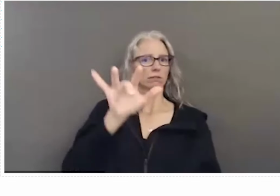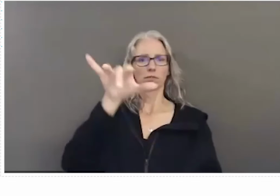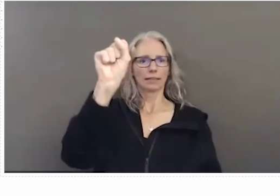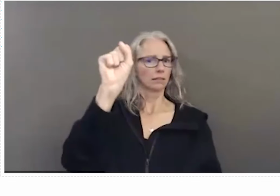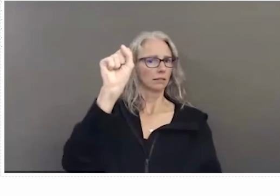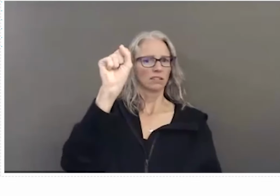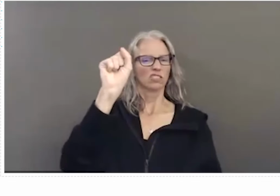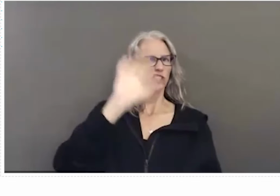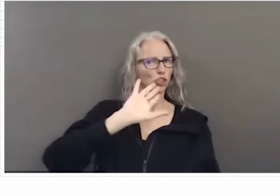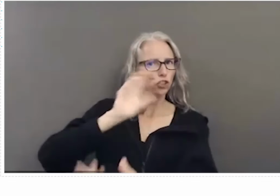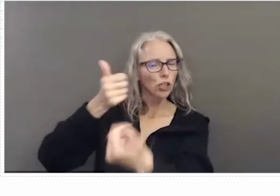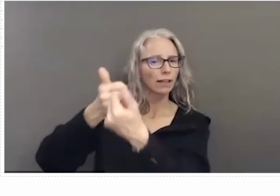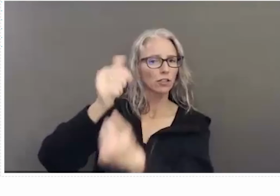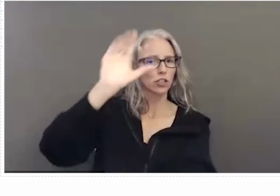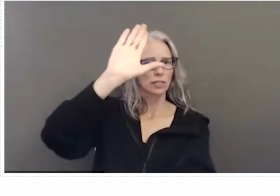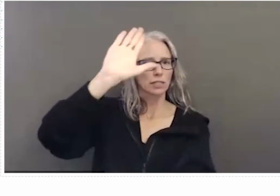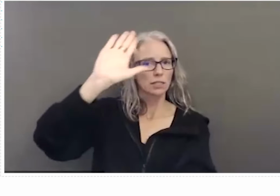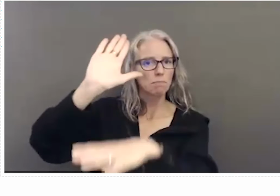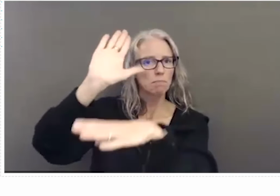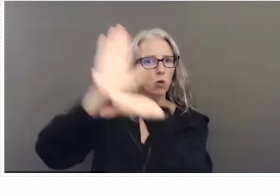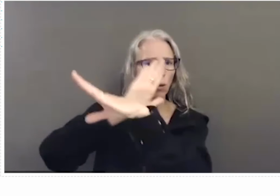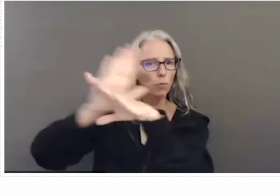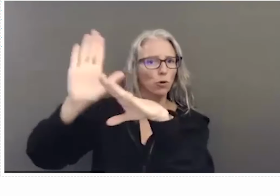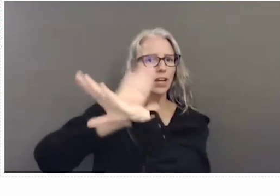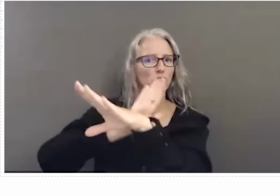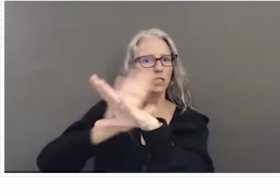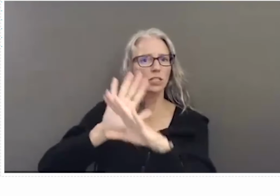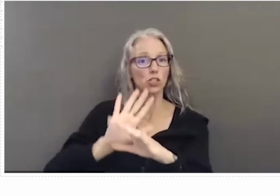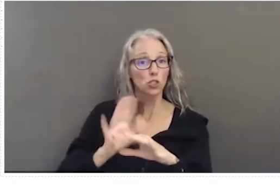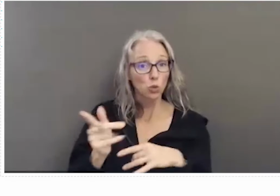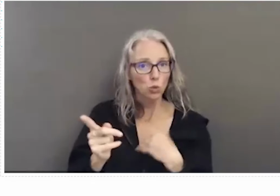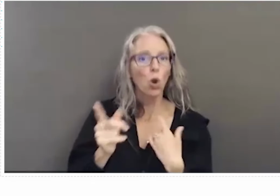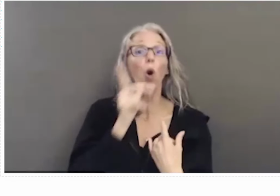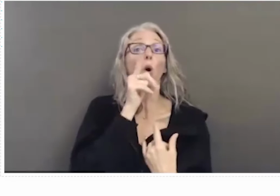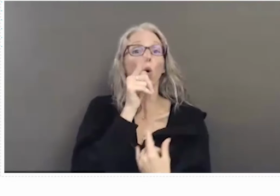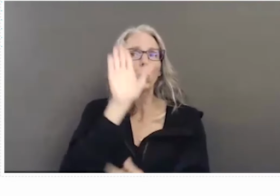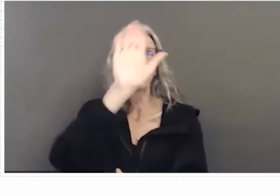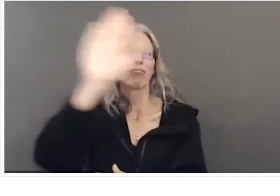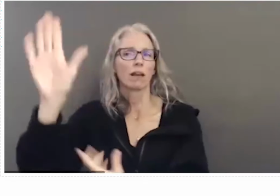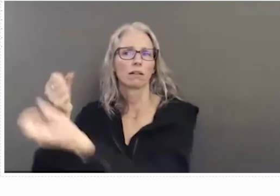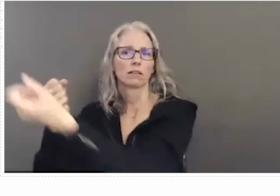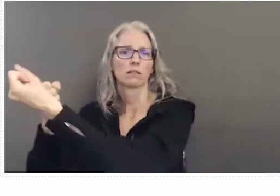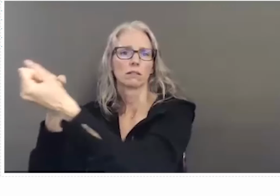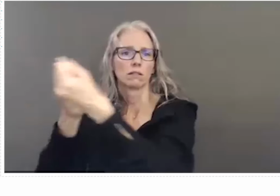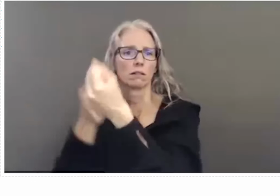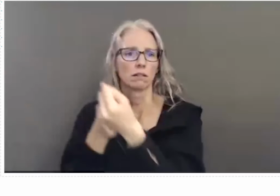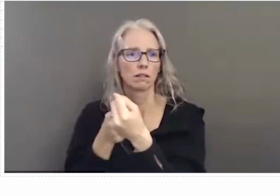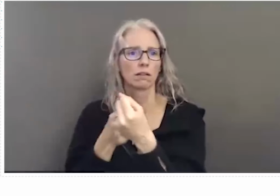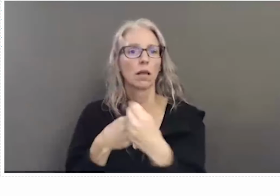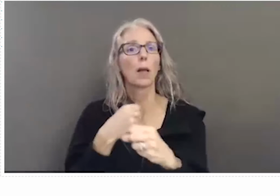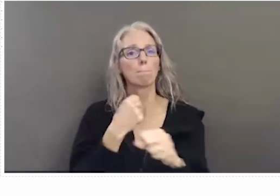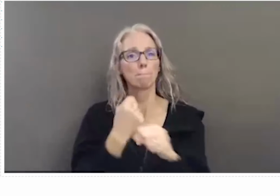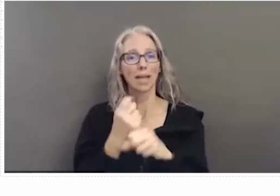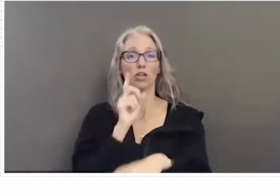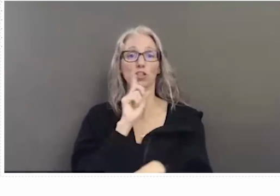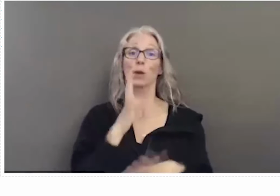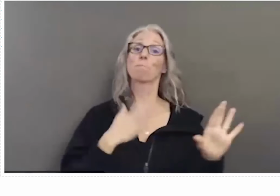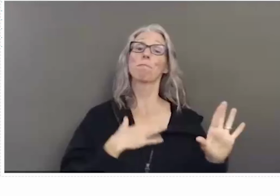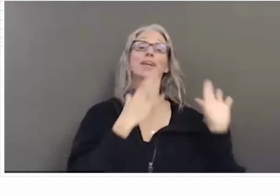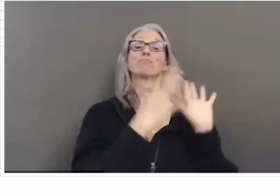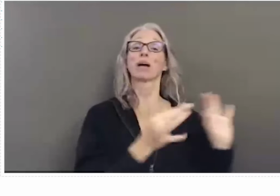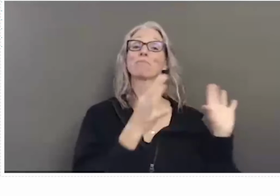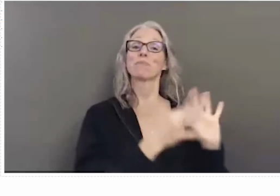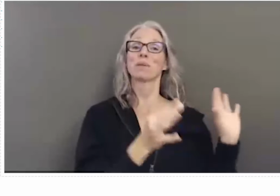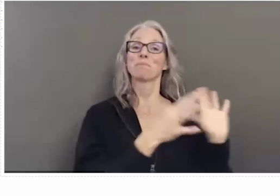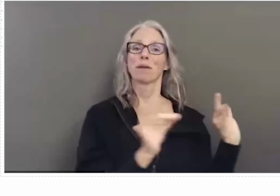how we are doing our business to make sure that it aligns with all parts of what we're saying, right? Like we're saying something